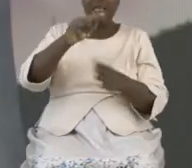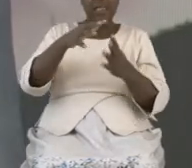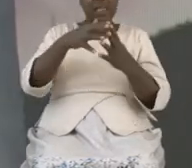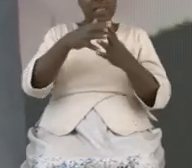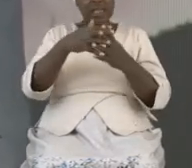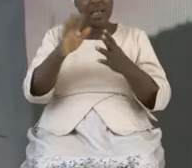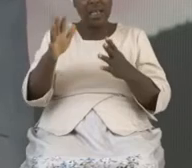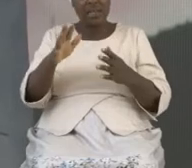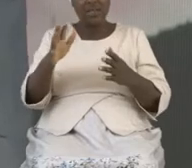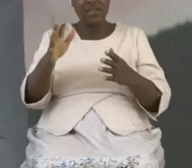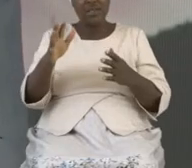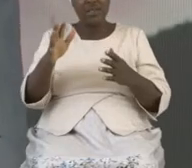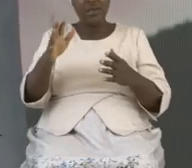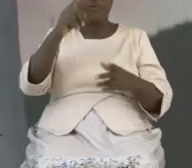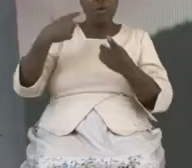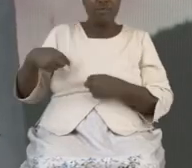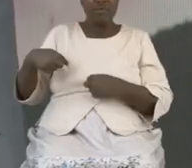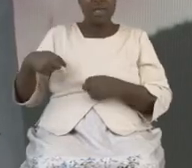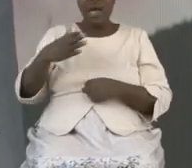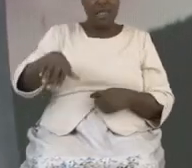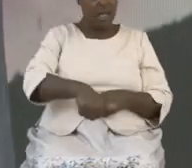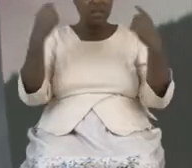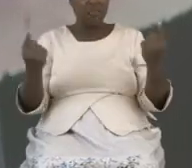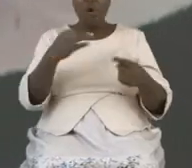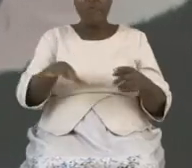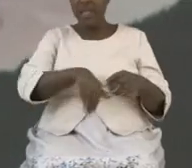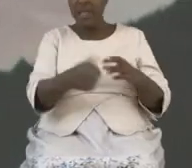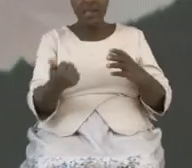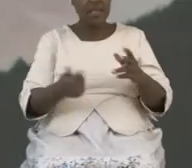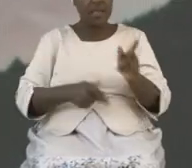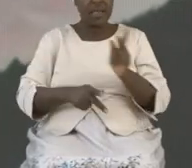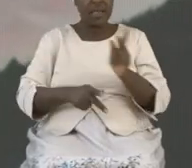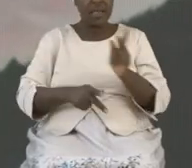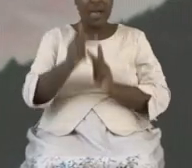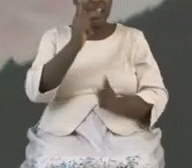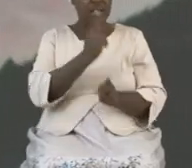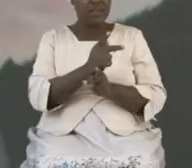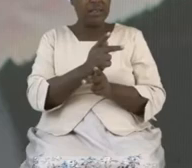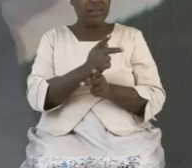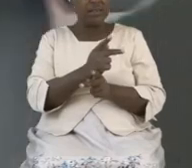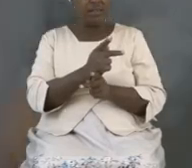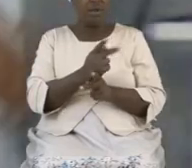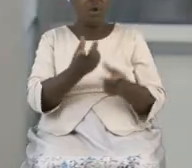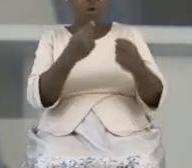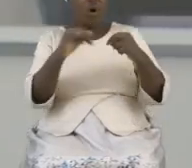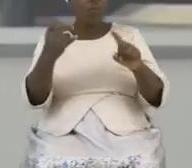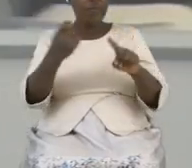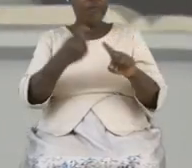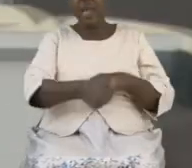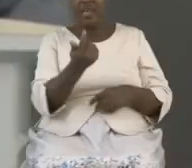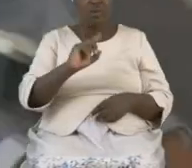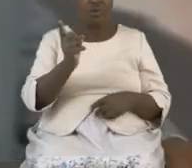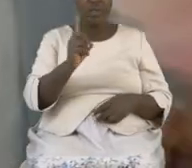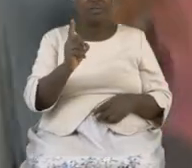sin of any shape coming from any direction, the one you've done